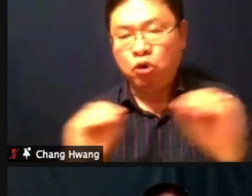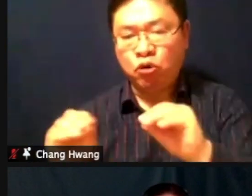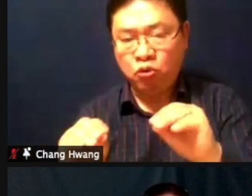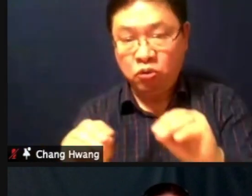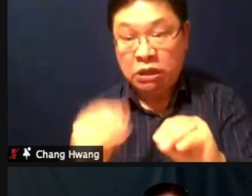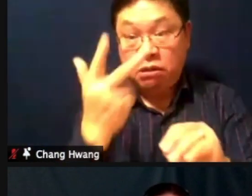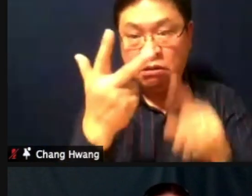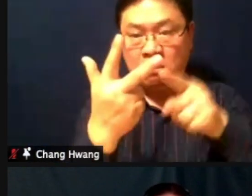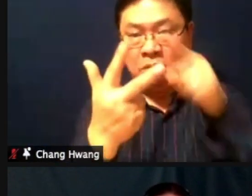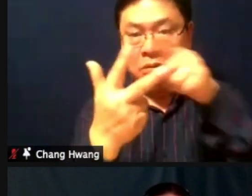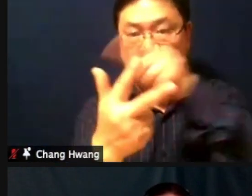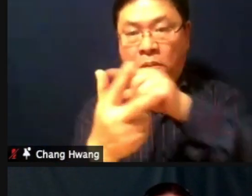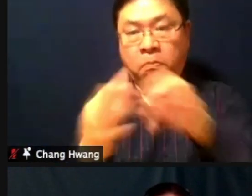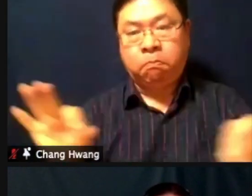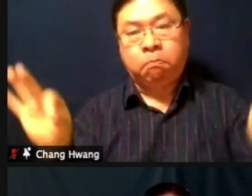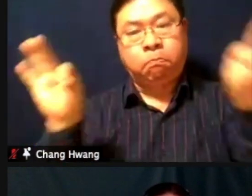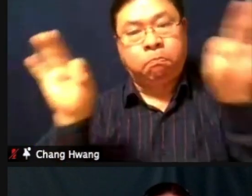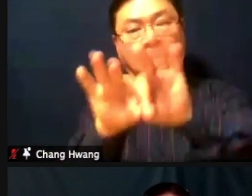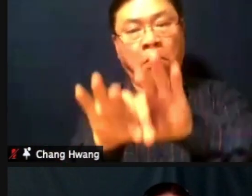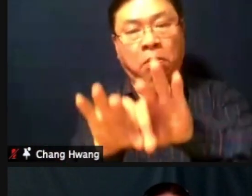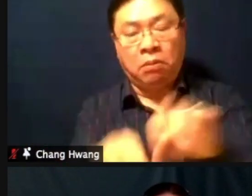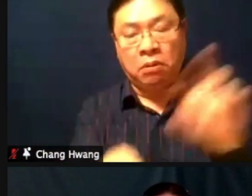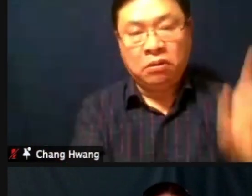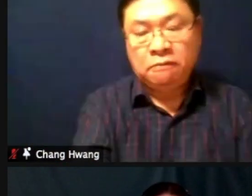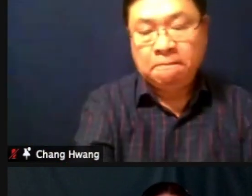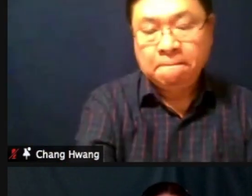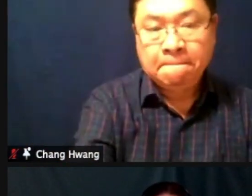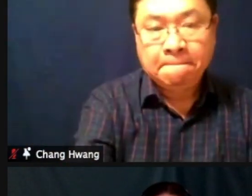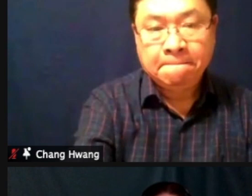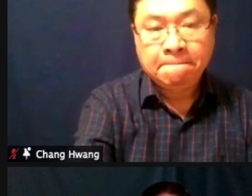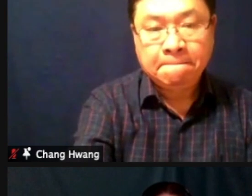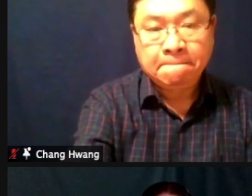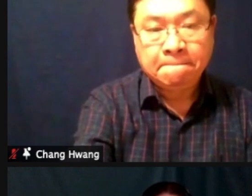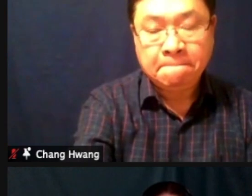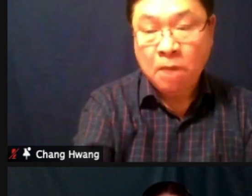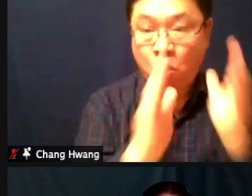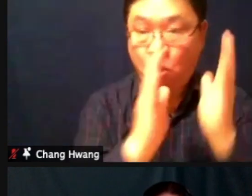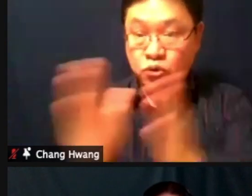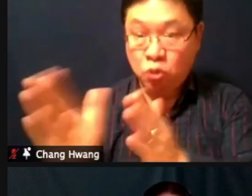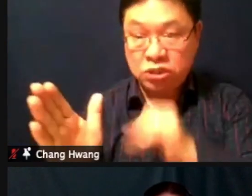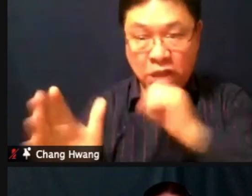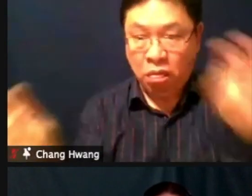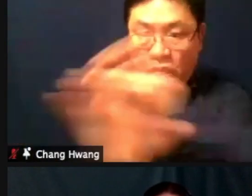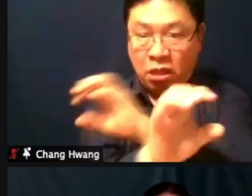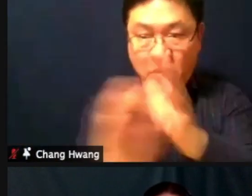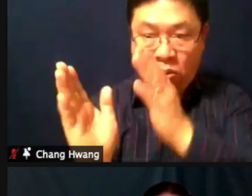T. The D is the hand shape that is used at the time. And the S, the sig, is the movement.